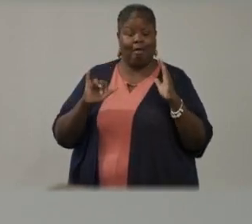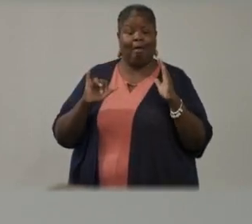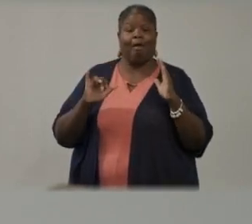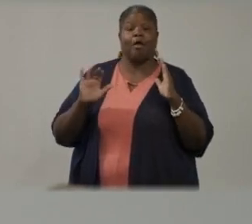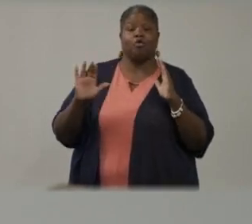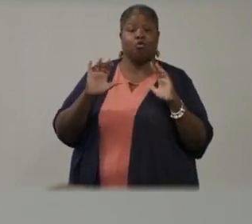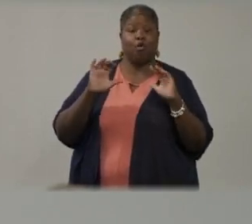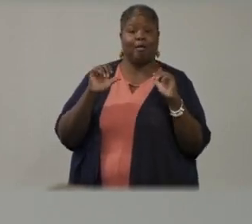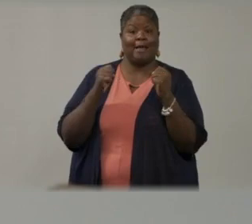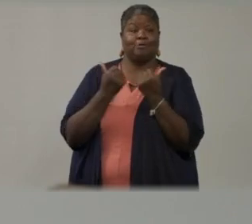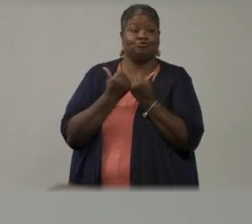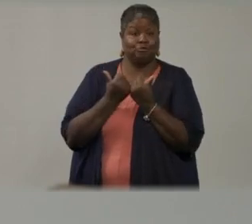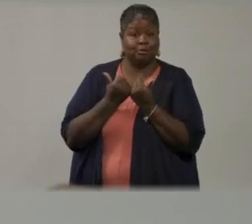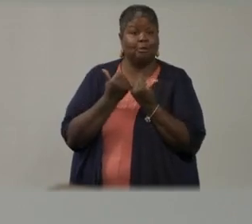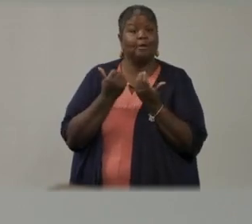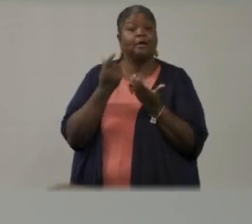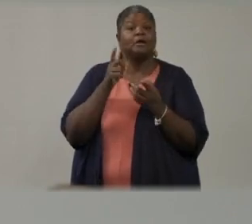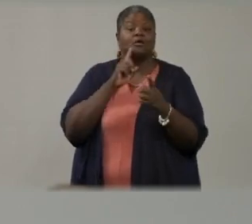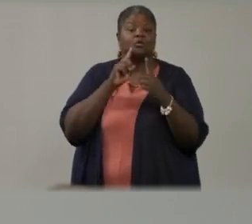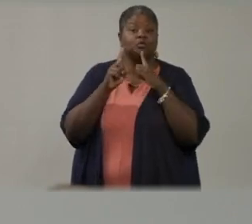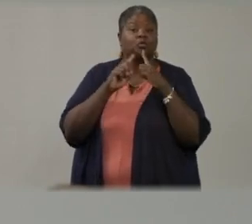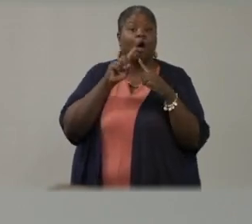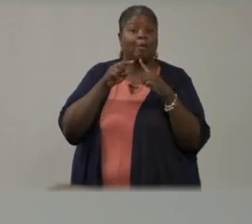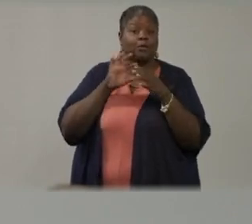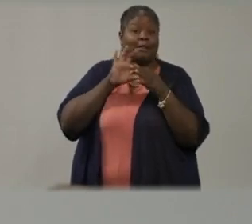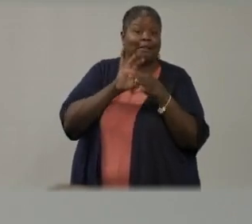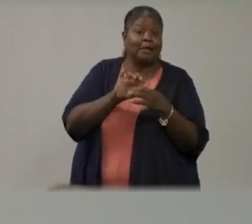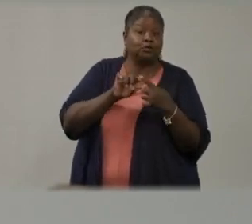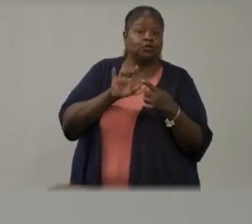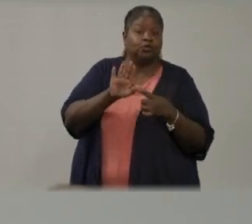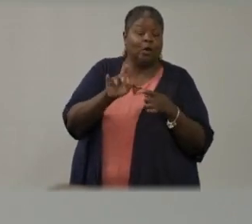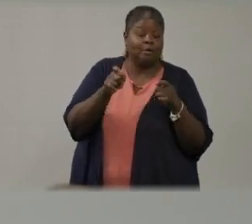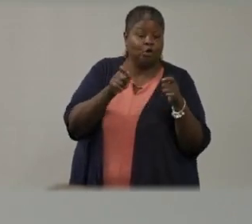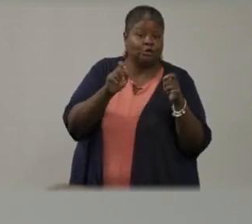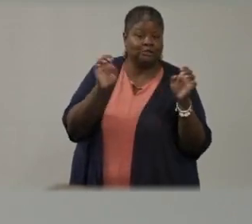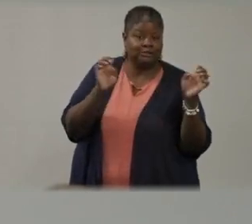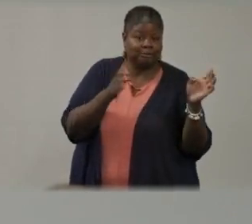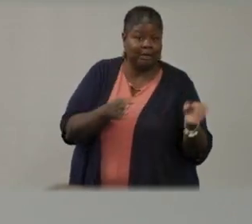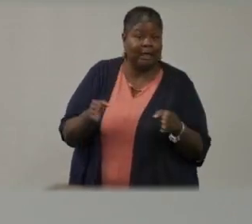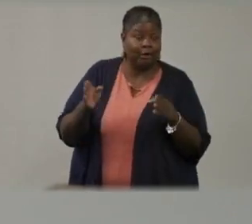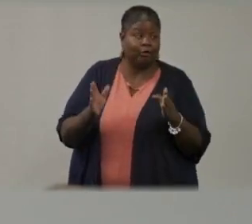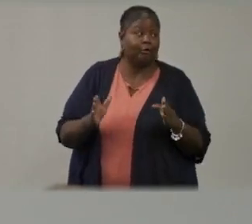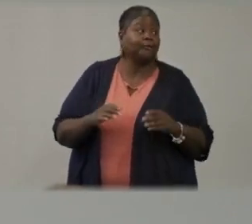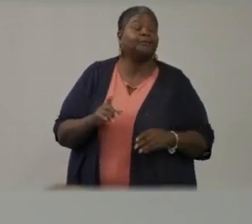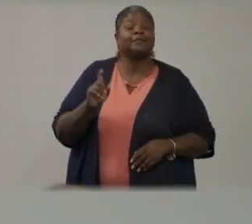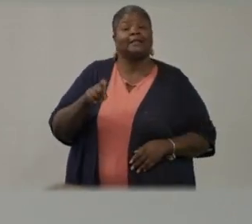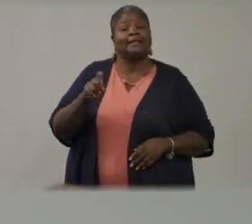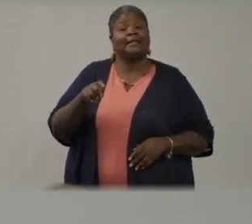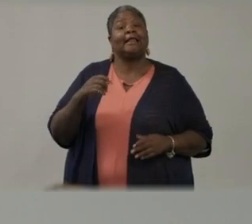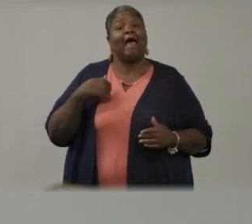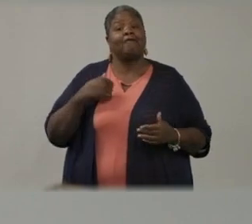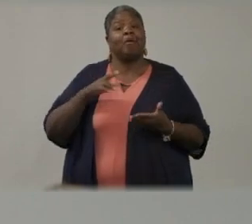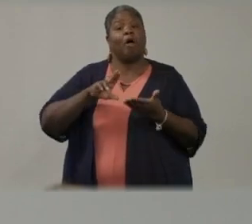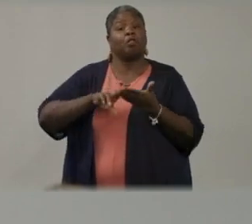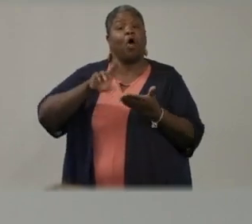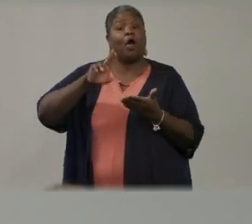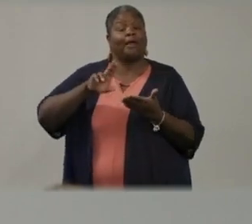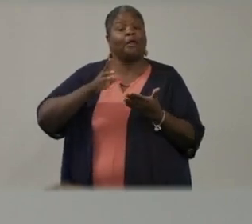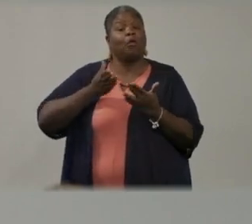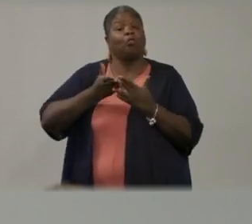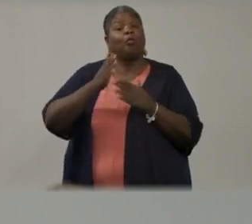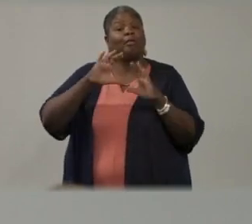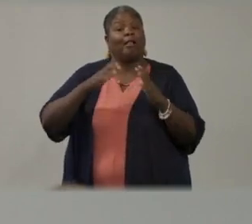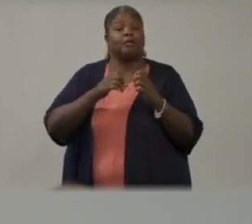your agency that may be able to talk about it, or lean into your emergency manager if you need, and have them all log in and go through the